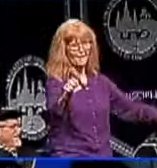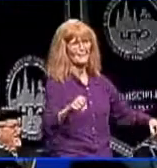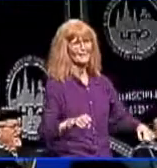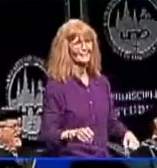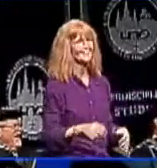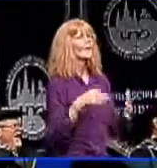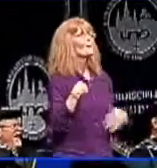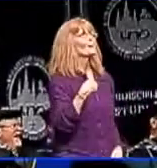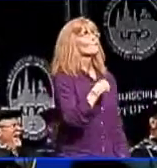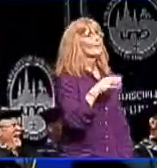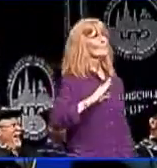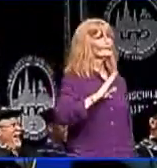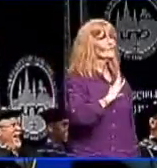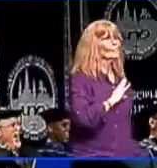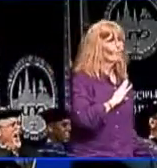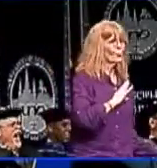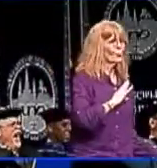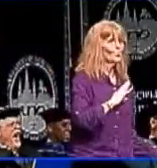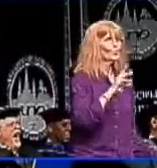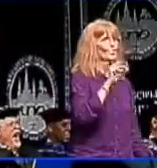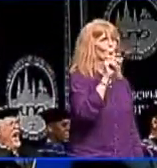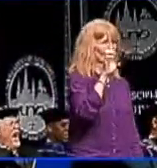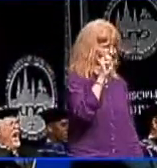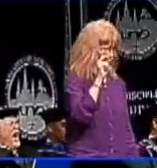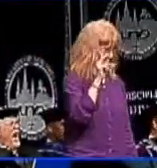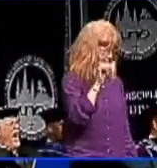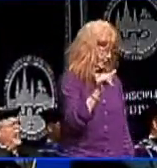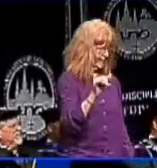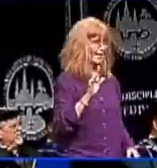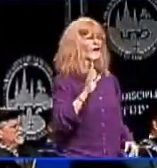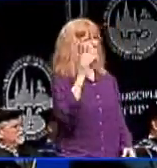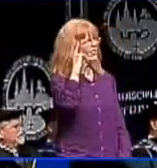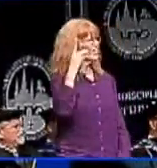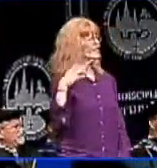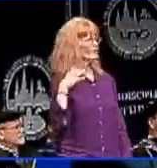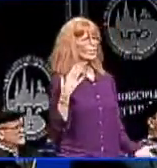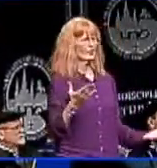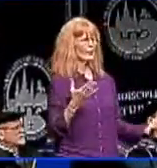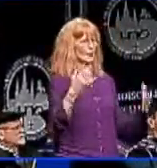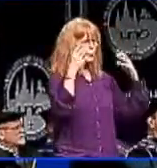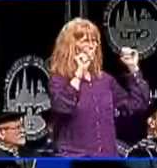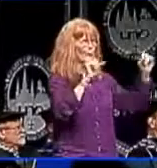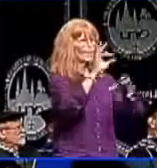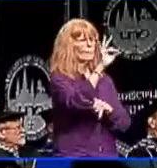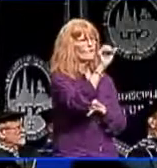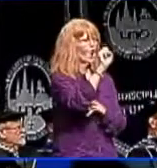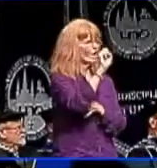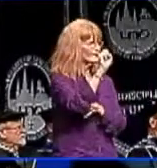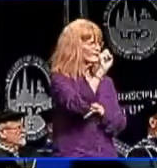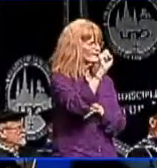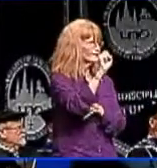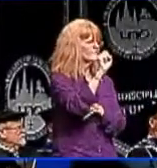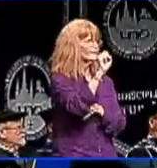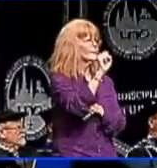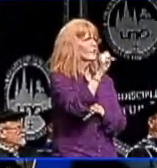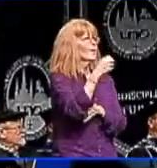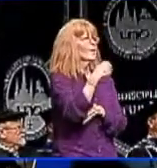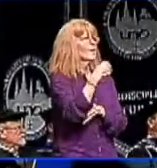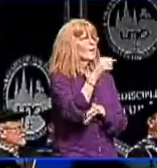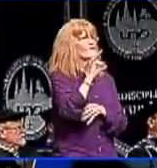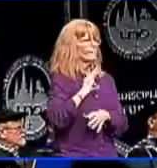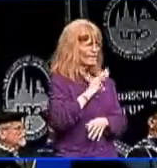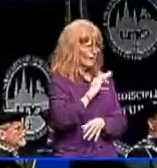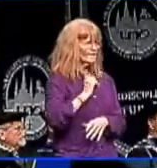Members of the Board of Regent, I think the chair is here, President Peter Foss, faculty,